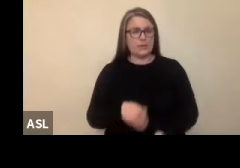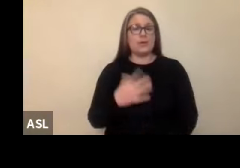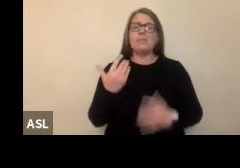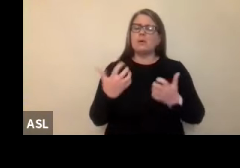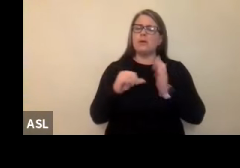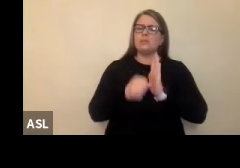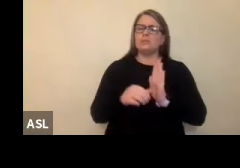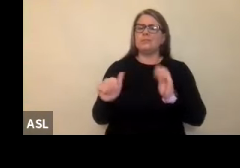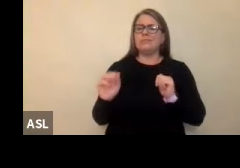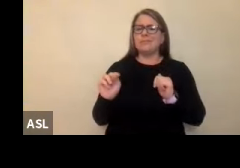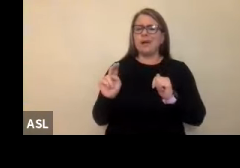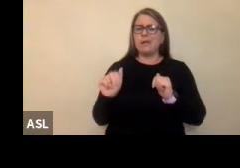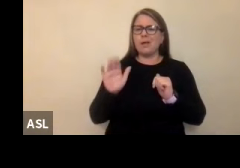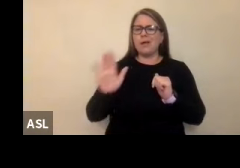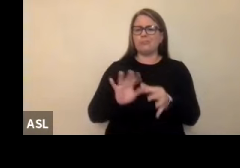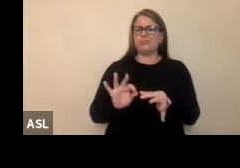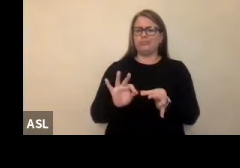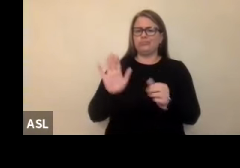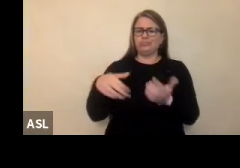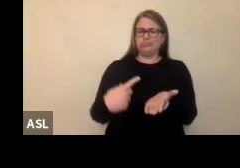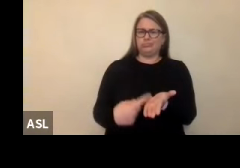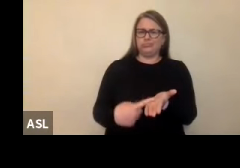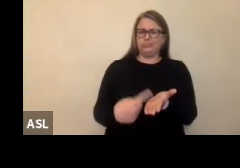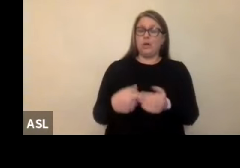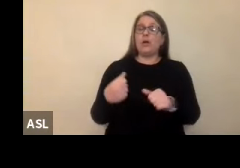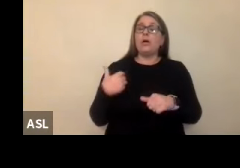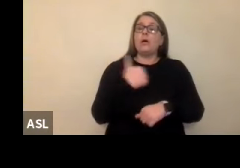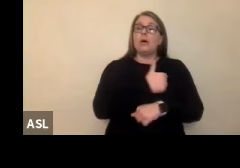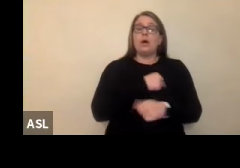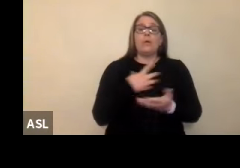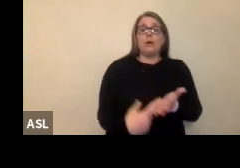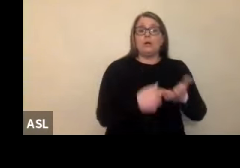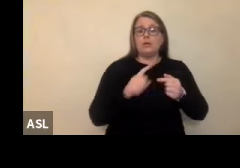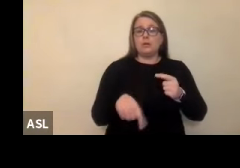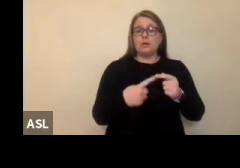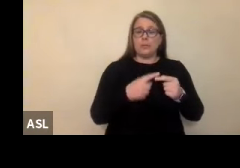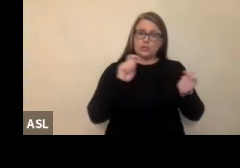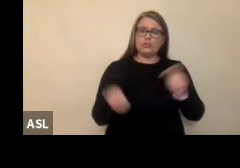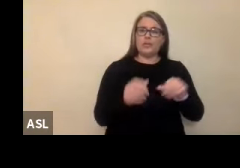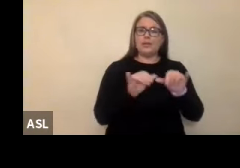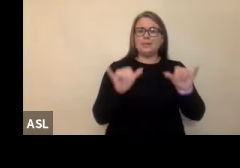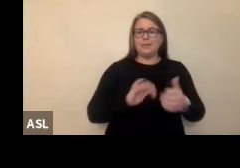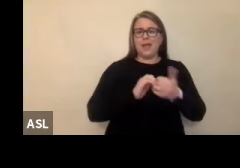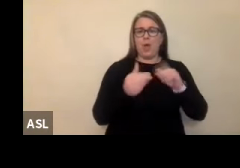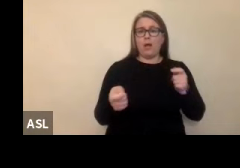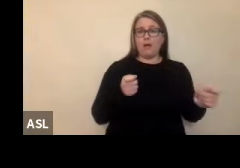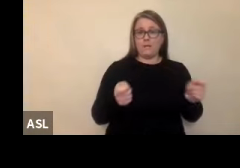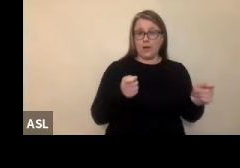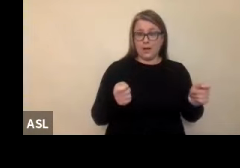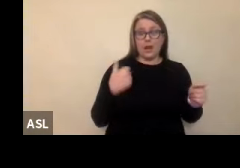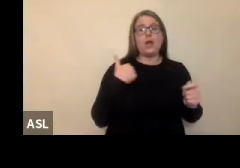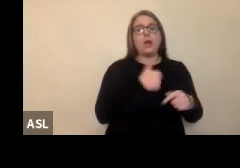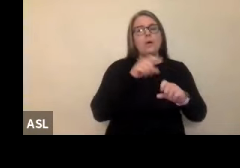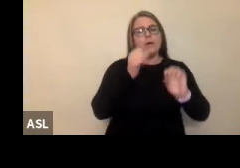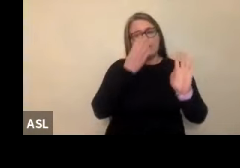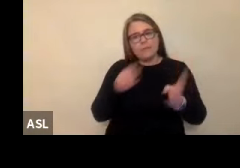of discussion, is before we can even talk about creating a system of governance that respects the collective self-determination of Black people, of brown people, of